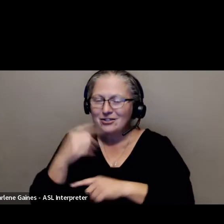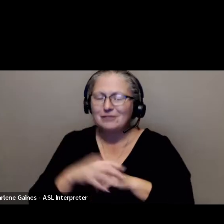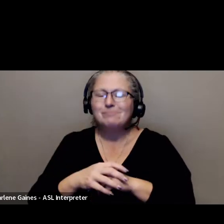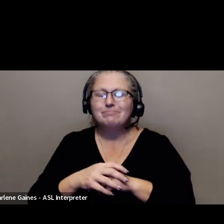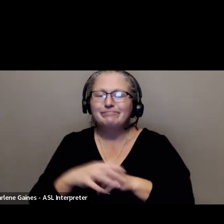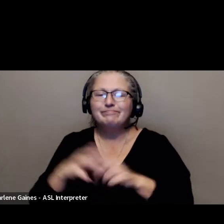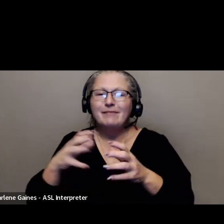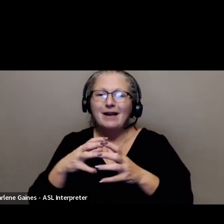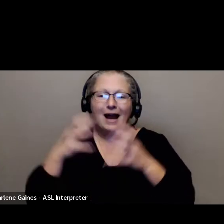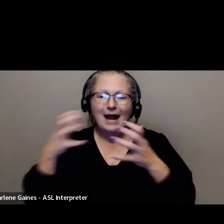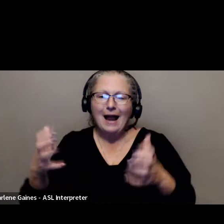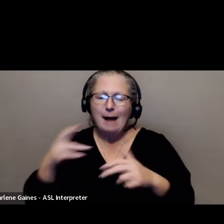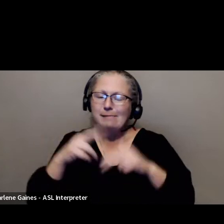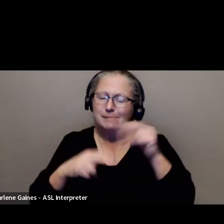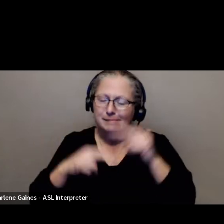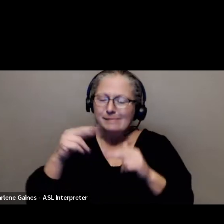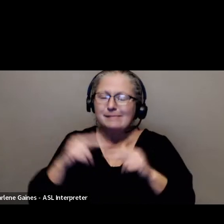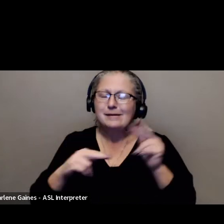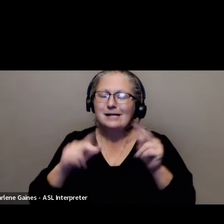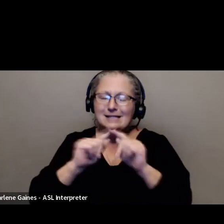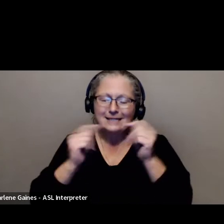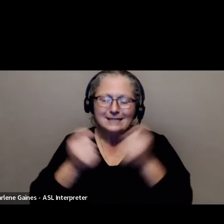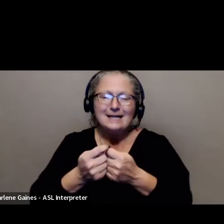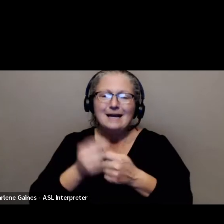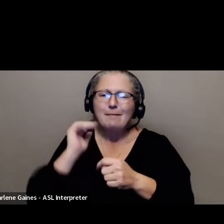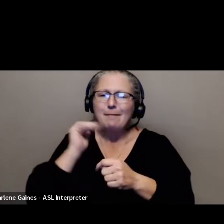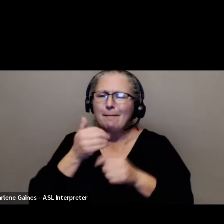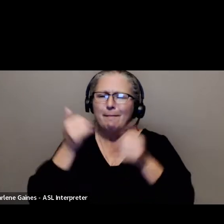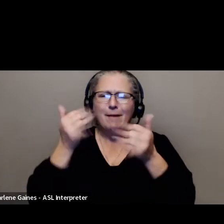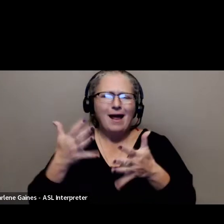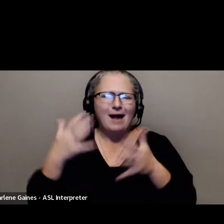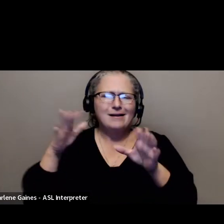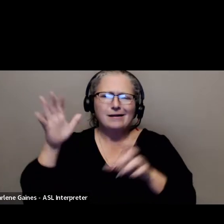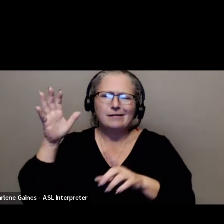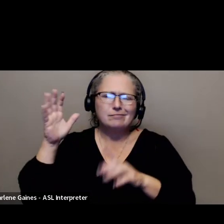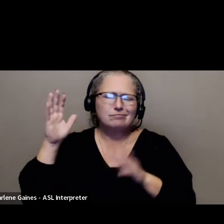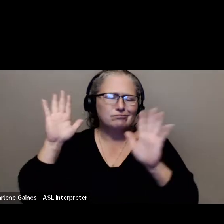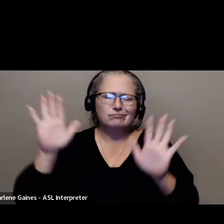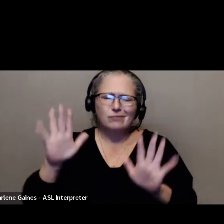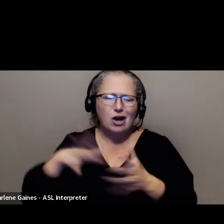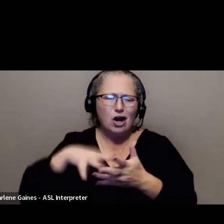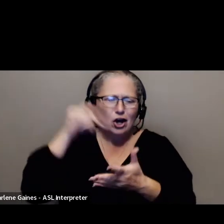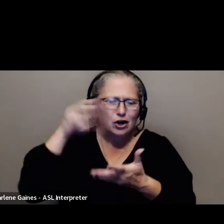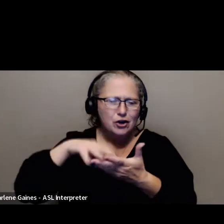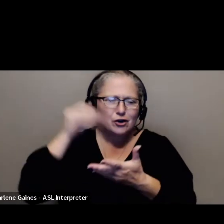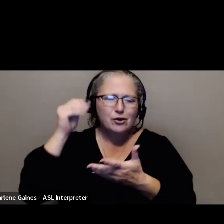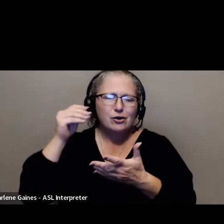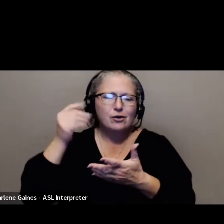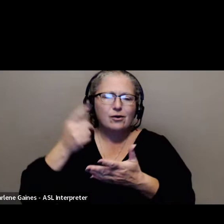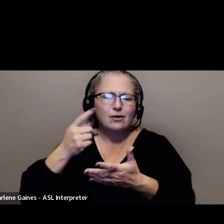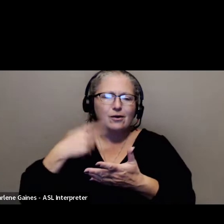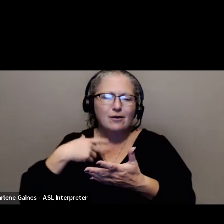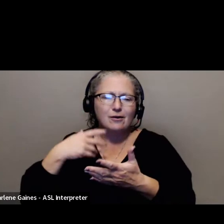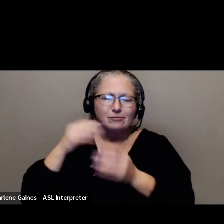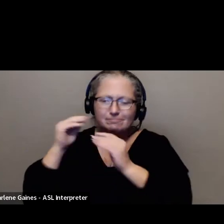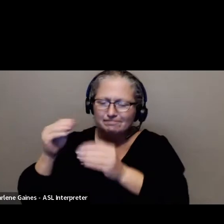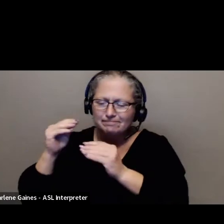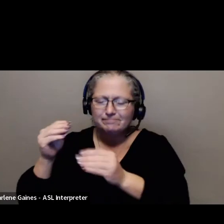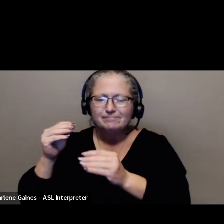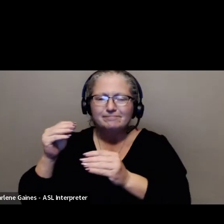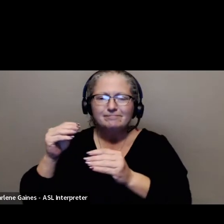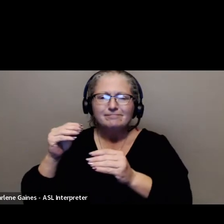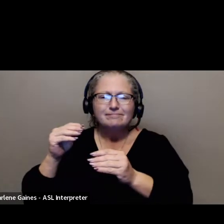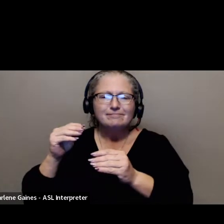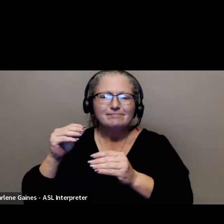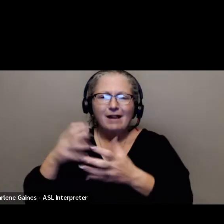had a lot of rebuilding. My players did a fabulous job of learning what we wanted them to, teaching them a lot of